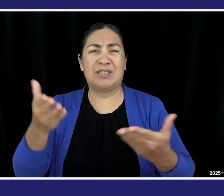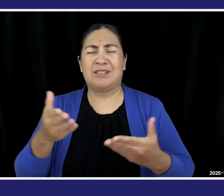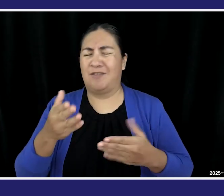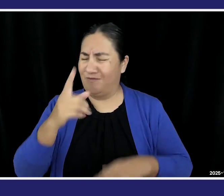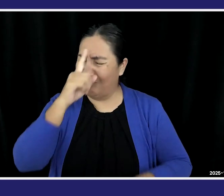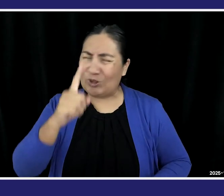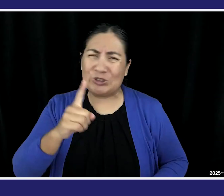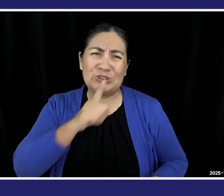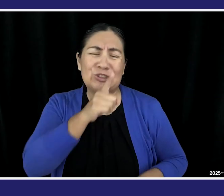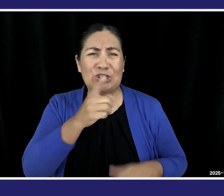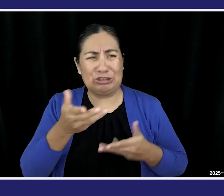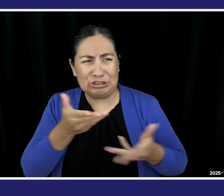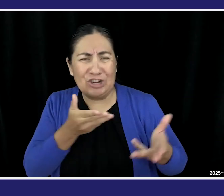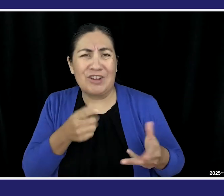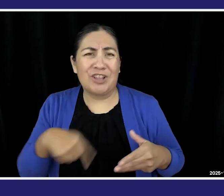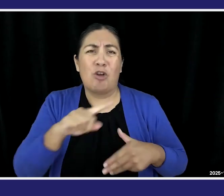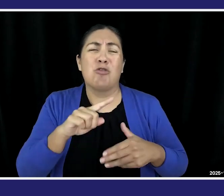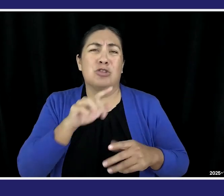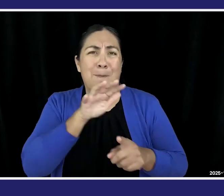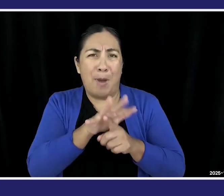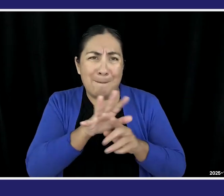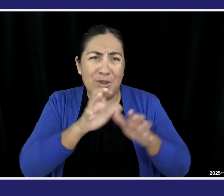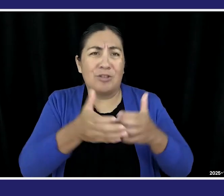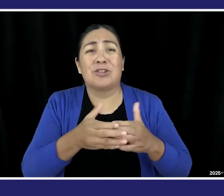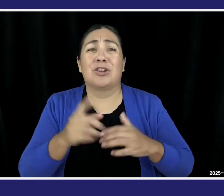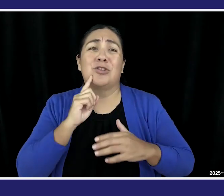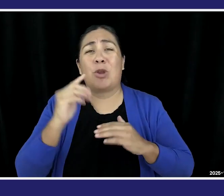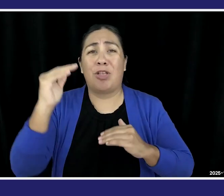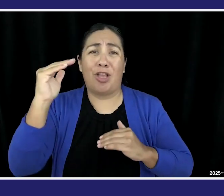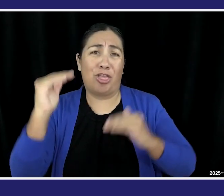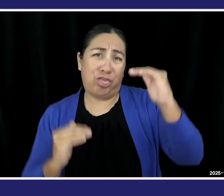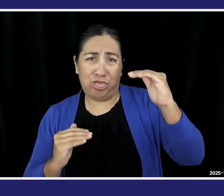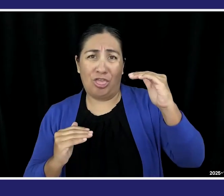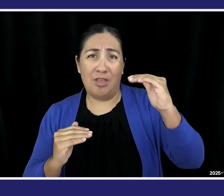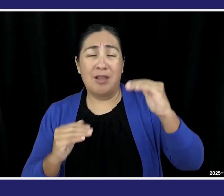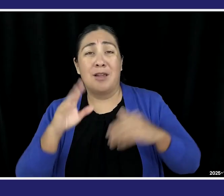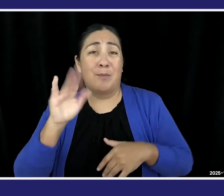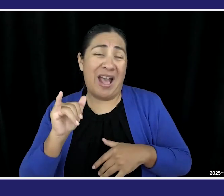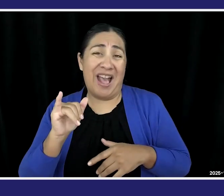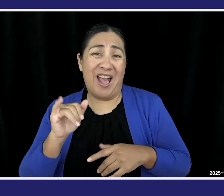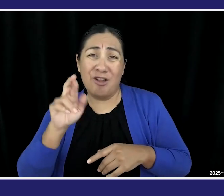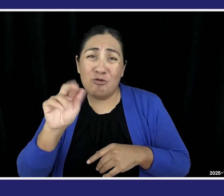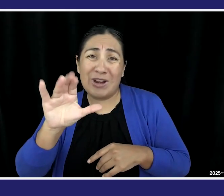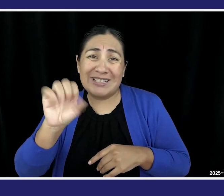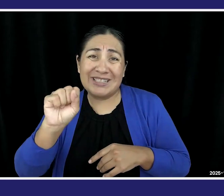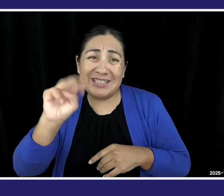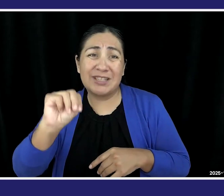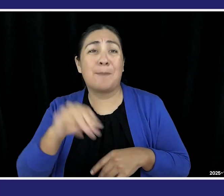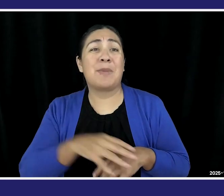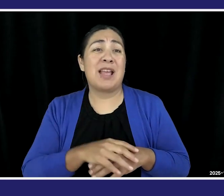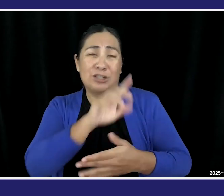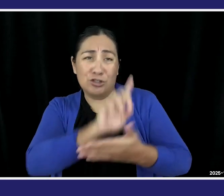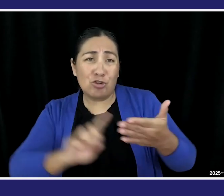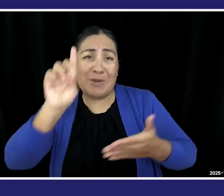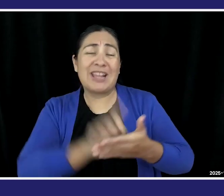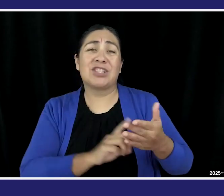populations disproportionately impacted by systemic racism and discrimination. And ultimately, our outcomes are really looking